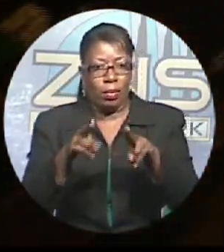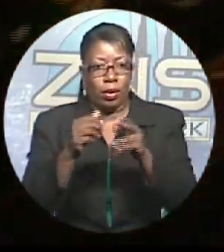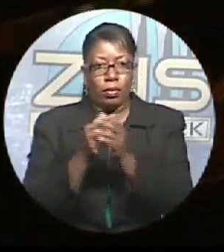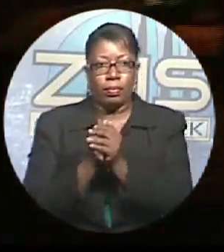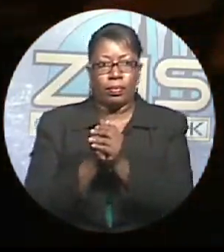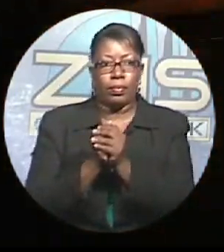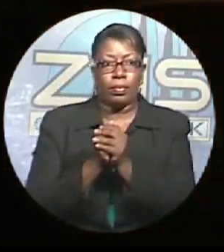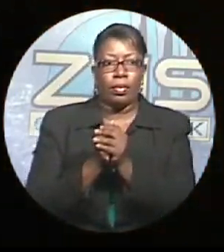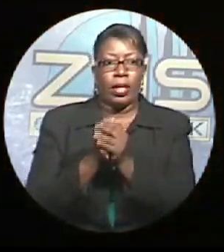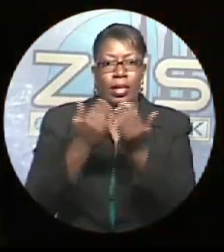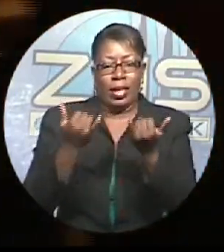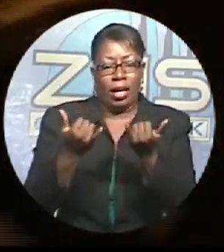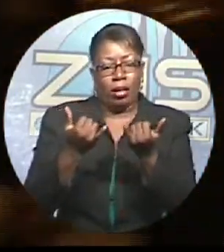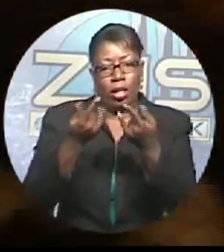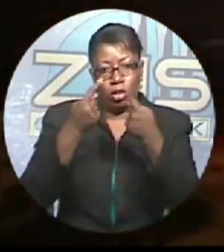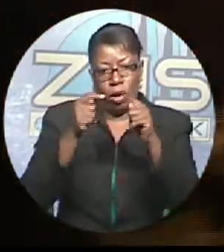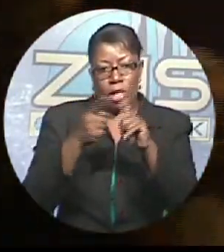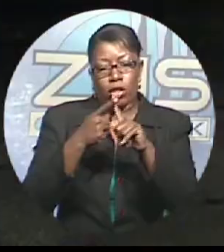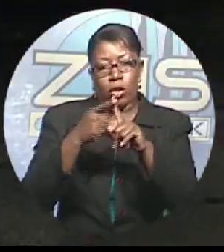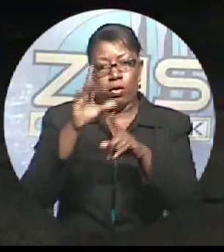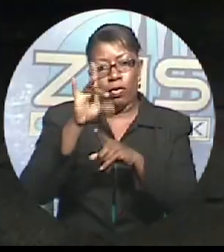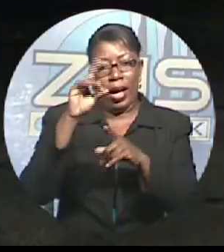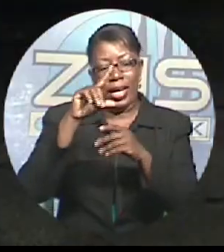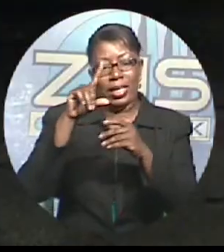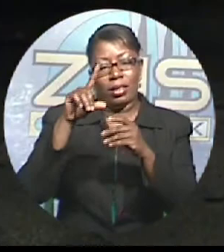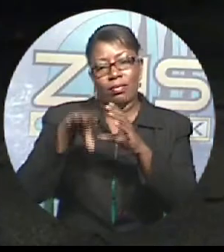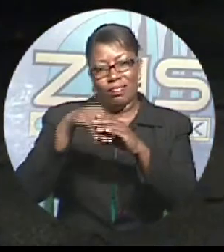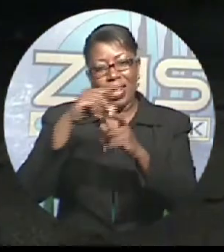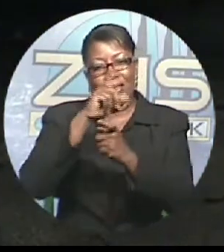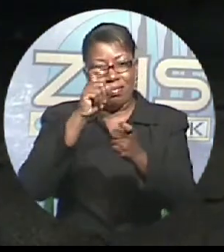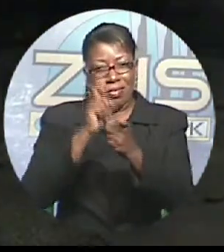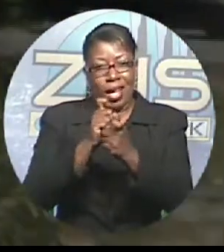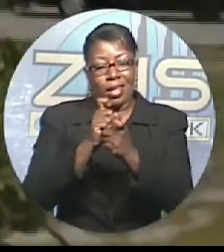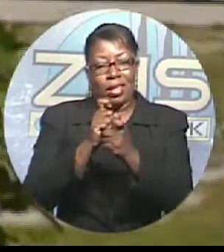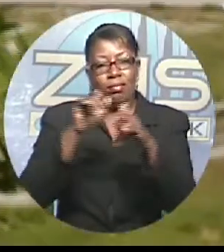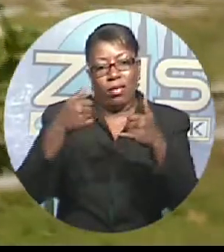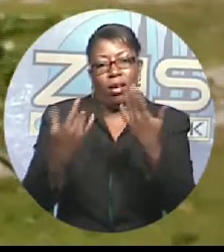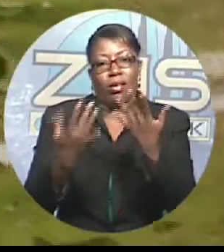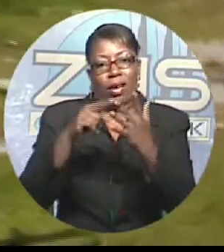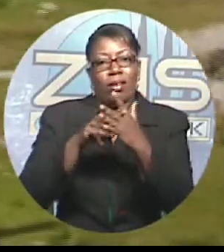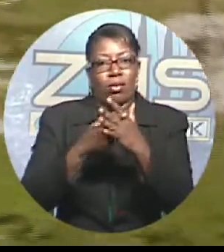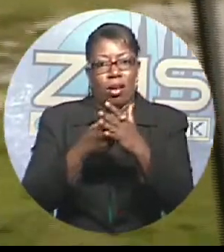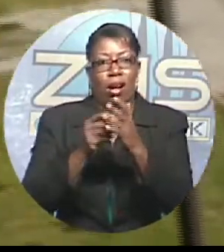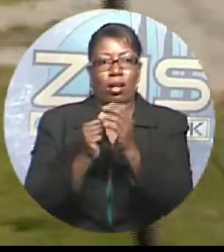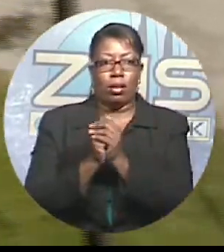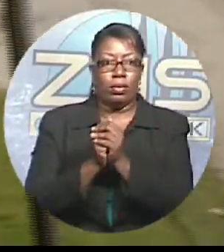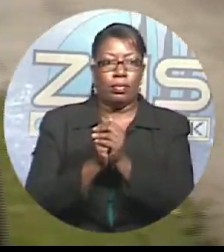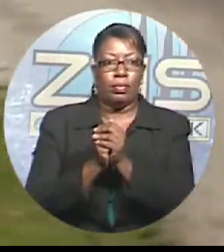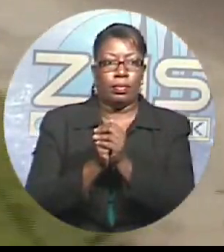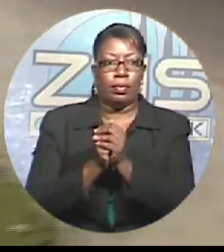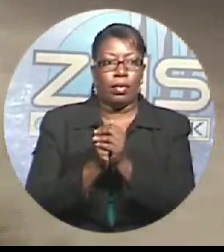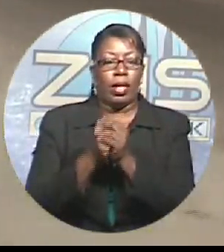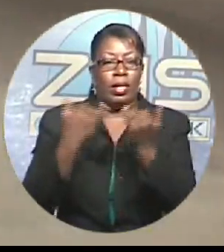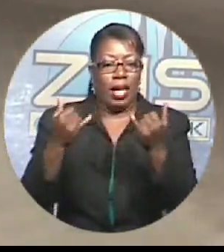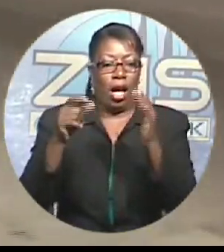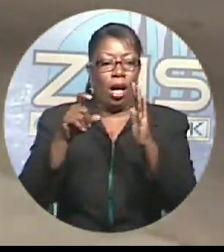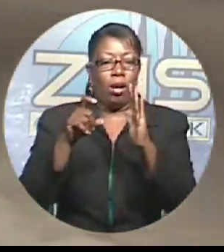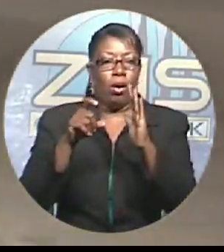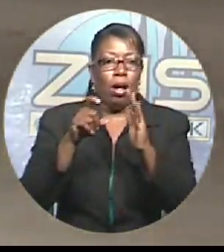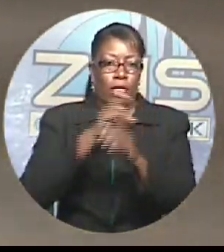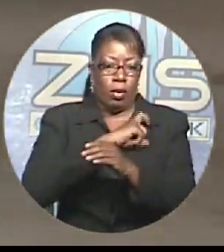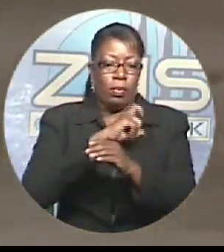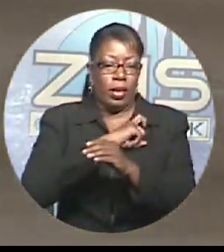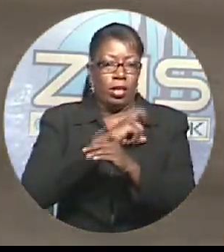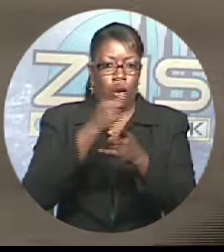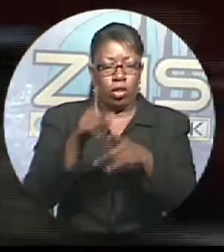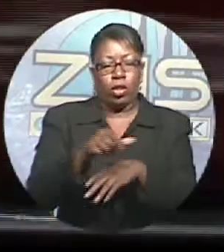continue as to seek to determine how the fire started. Clint Watson, ZNS Network News. Meantime, police need your help in solving